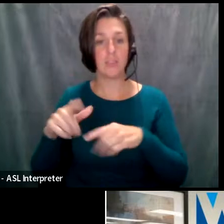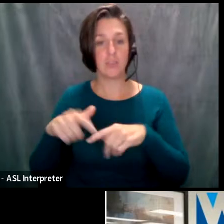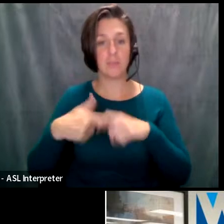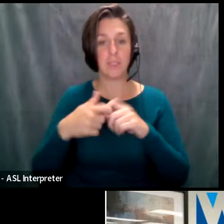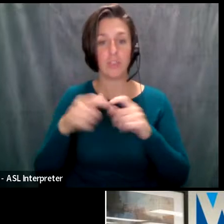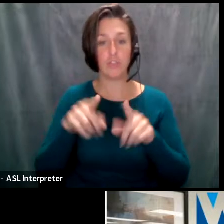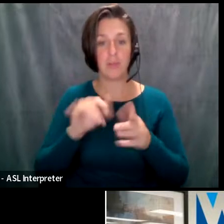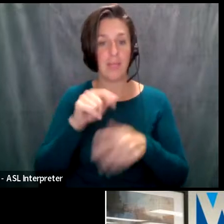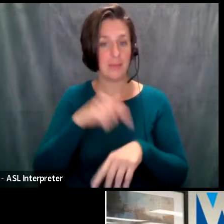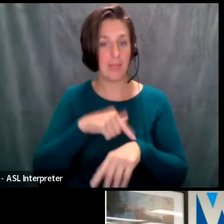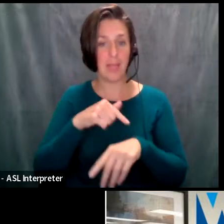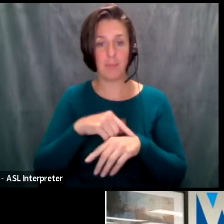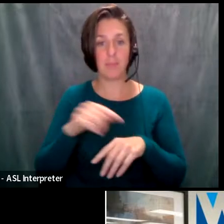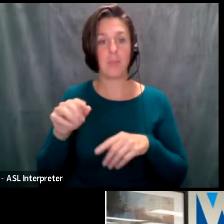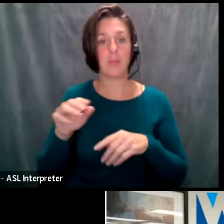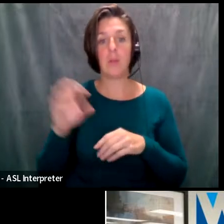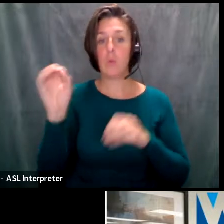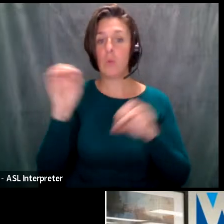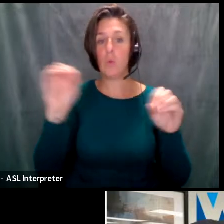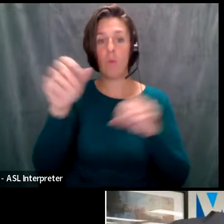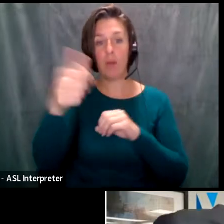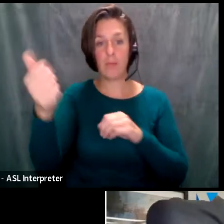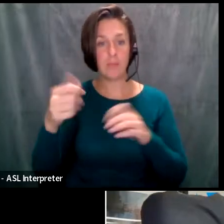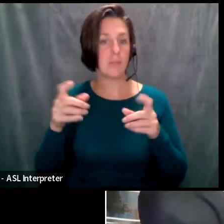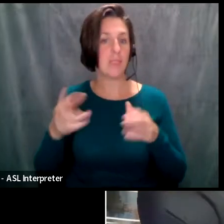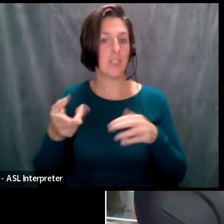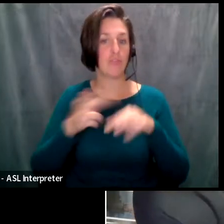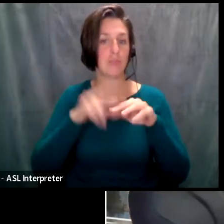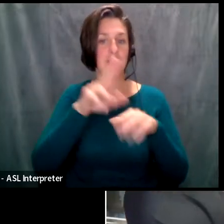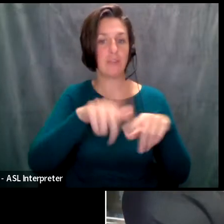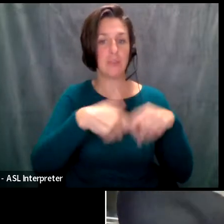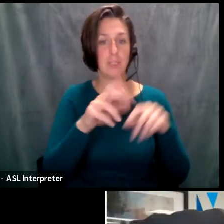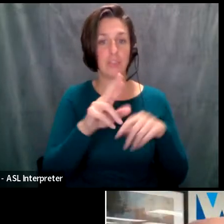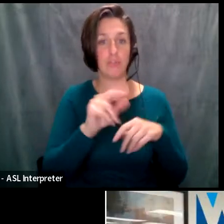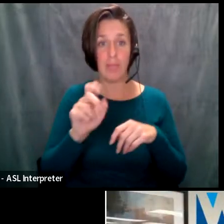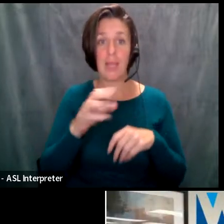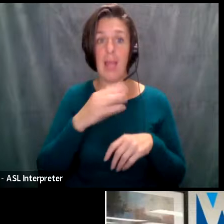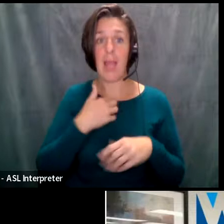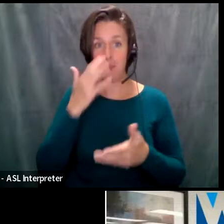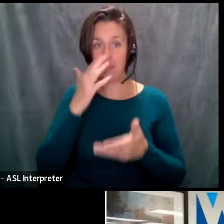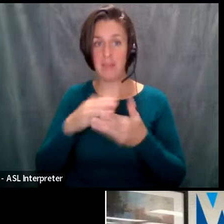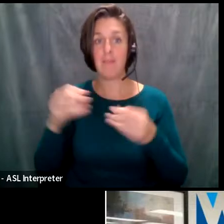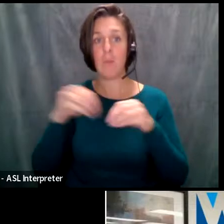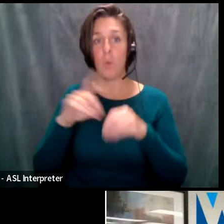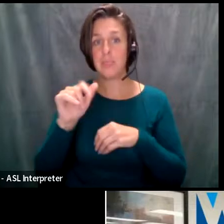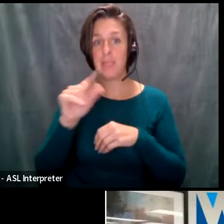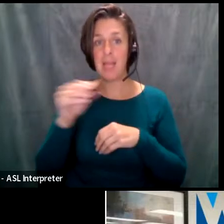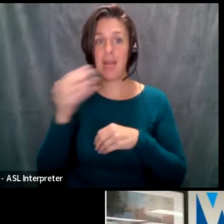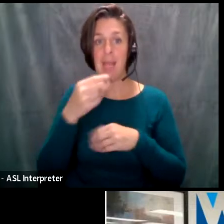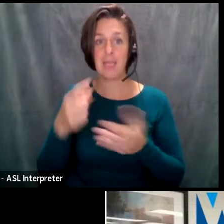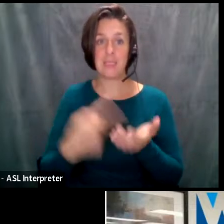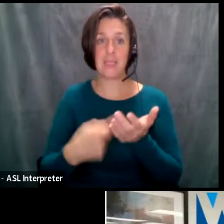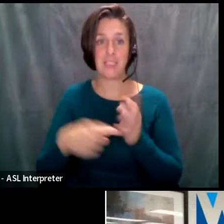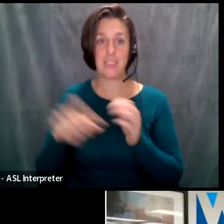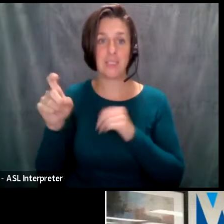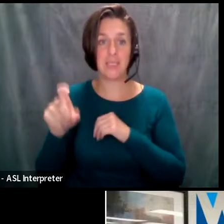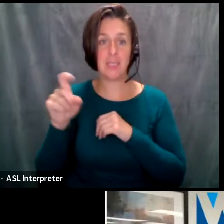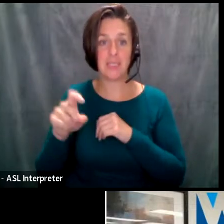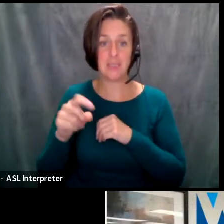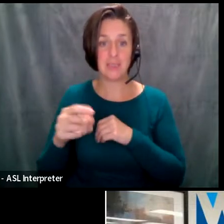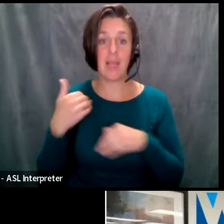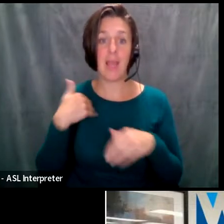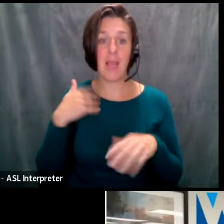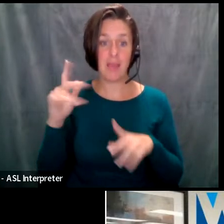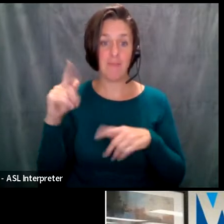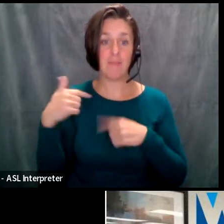has increased in their suspension rate. And I do believe that more data and discussions are needed. Have kids been